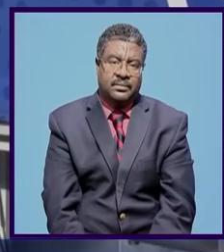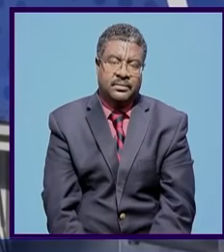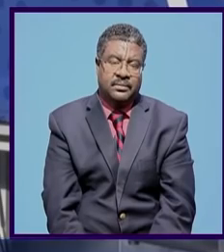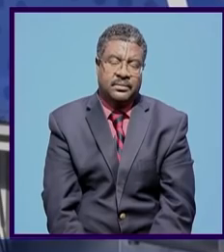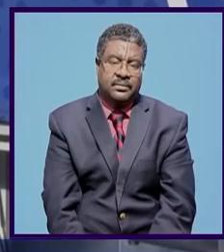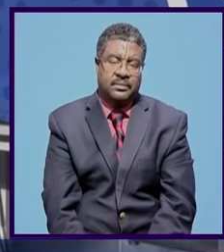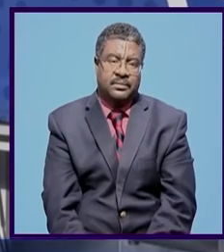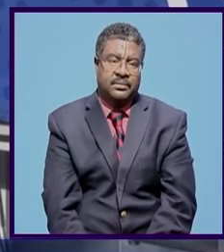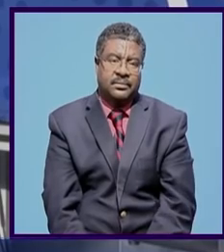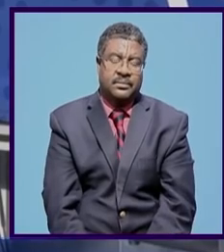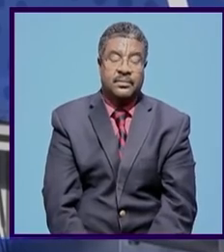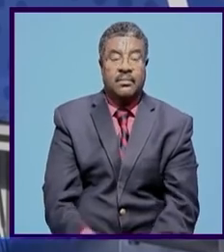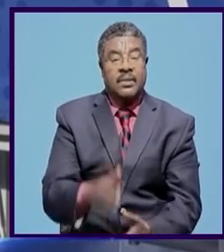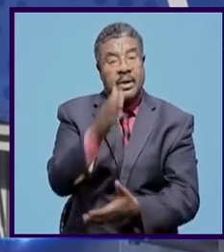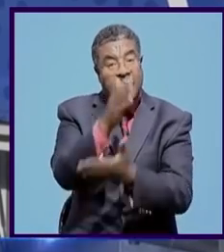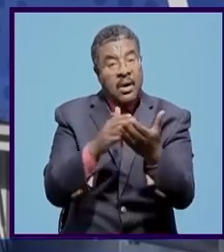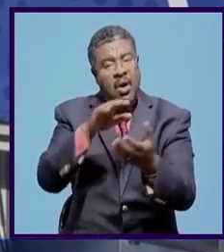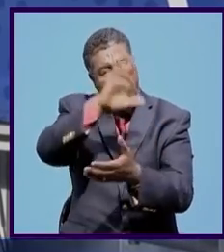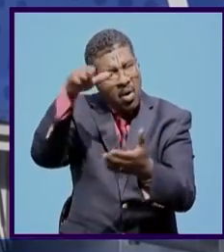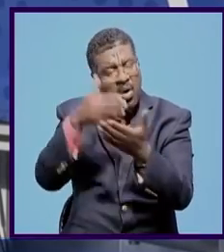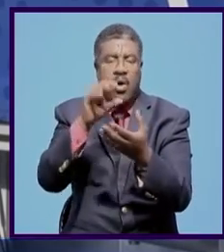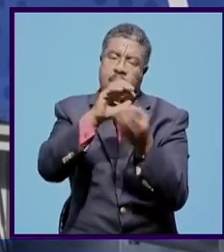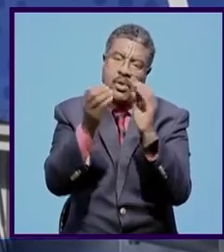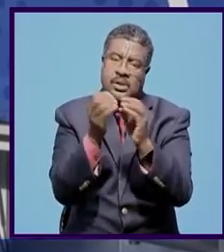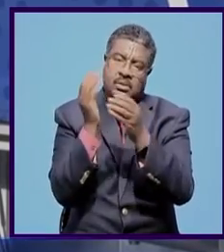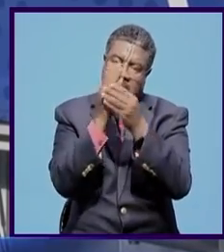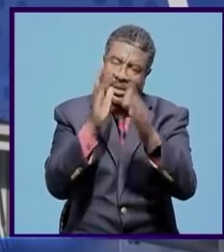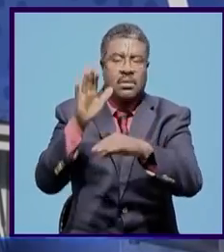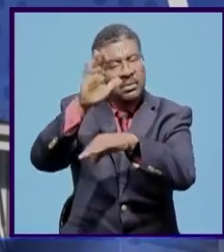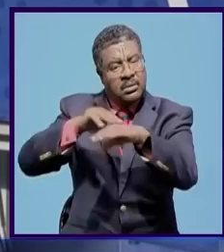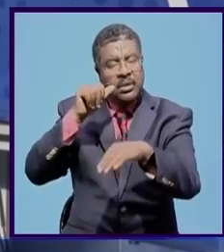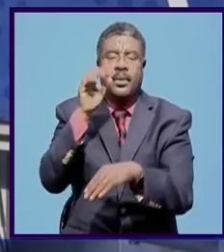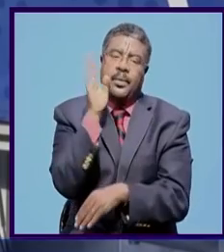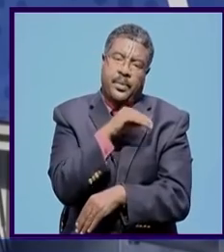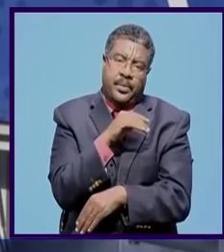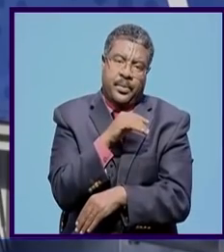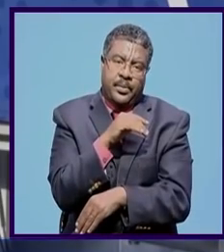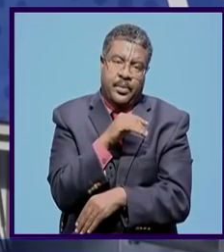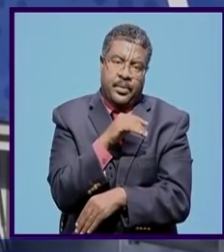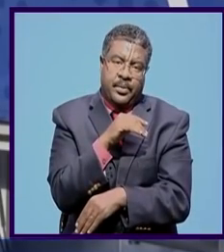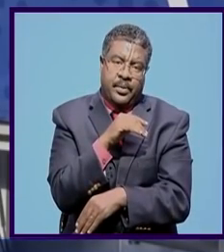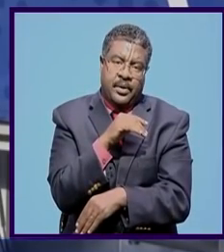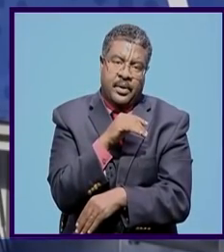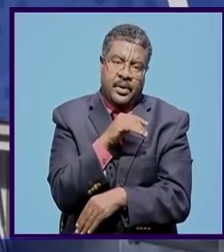Opposition leaders were invited, you know, to attend